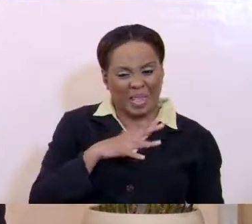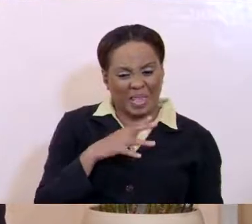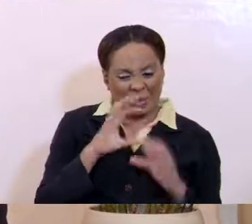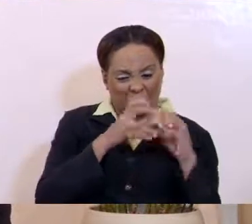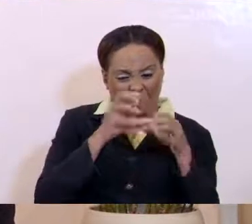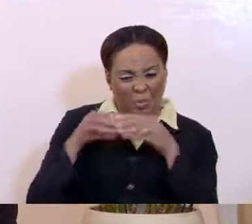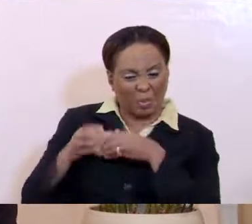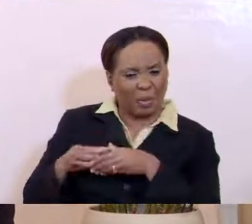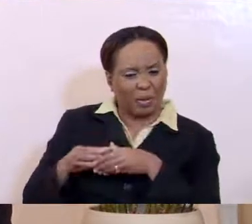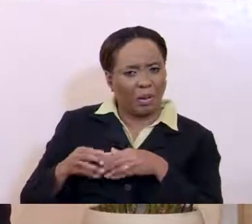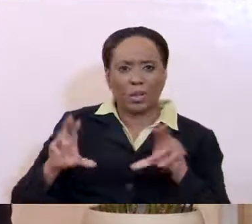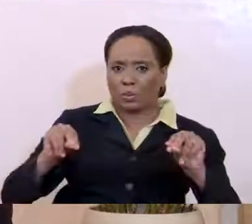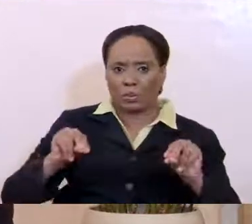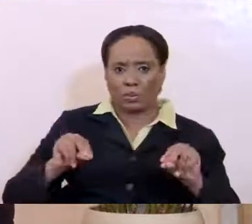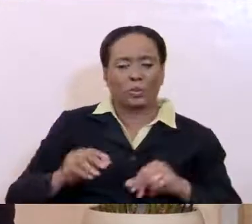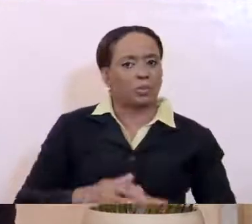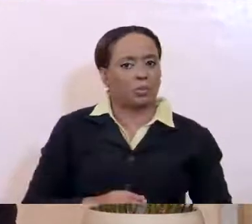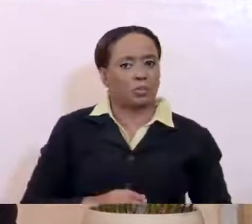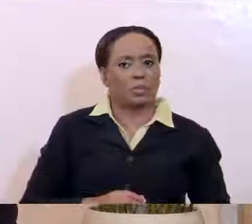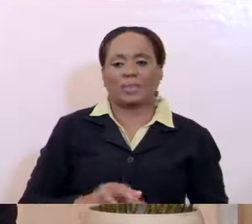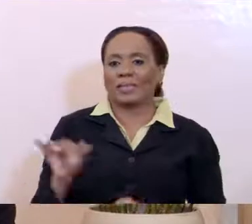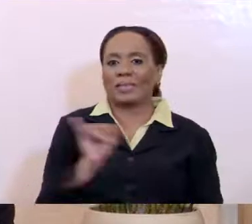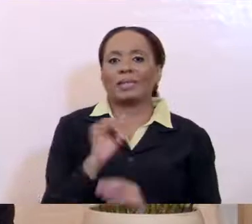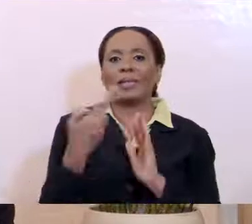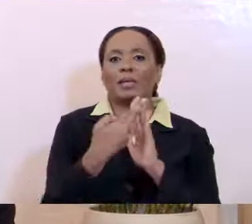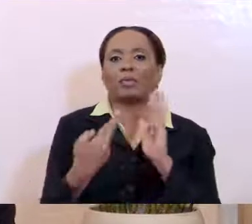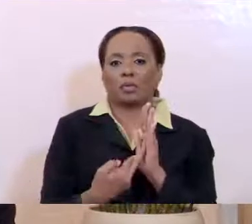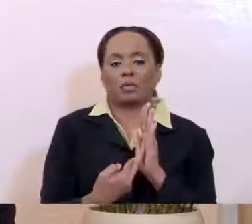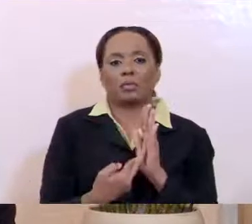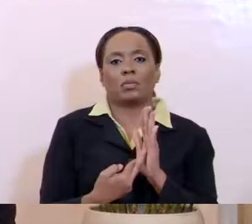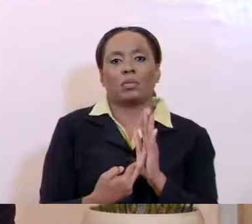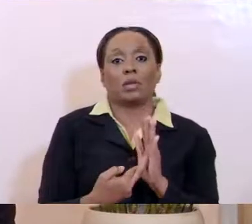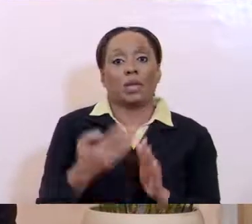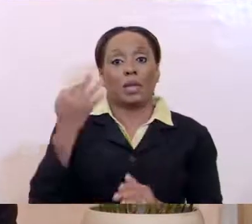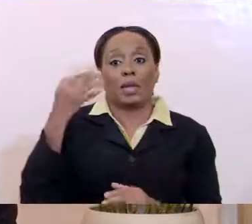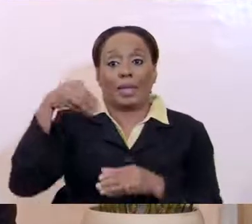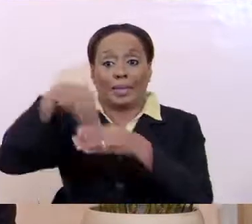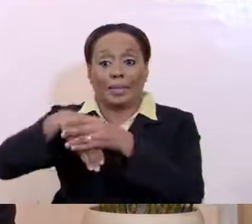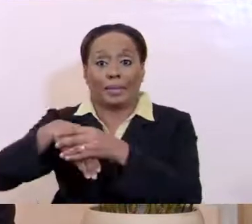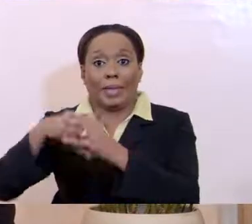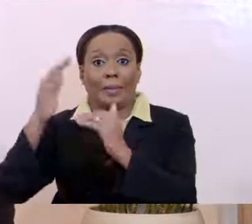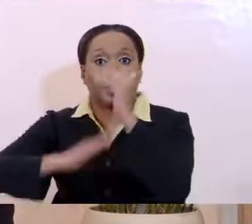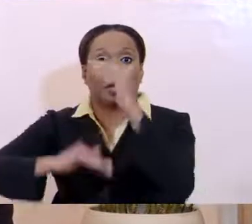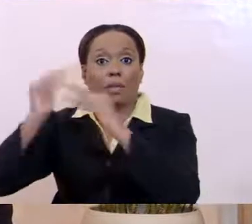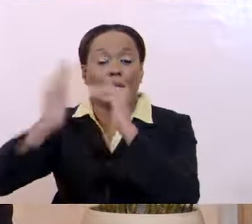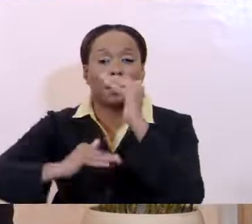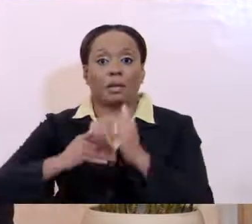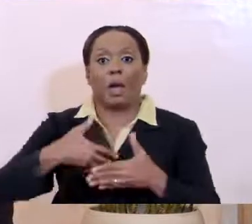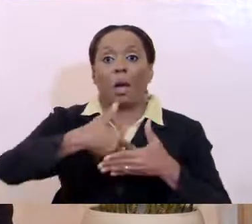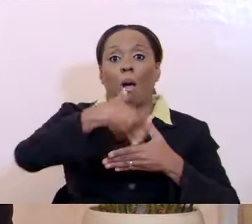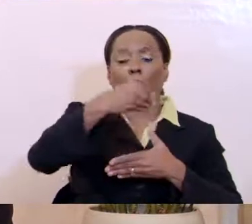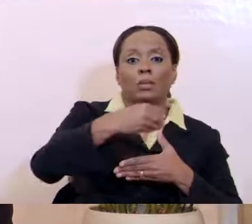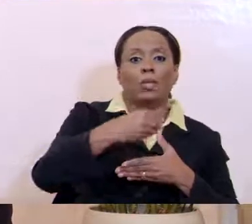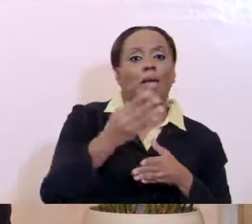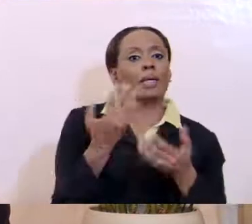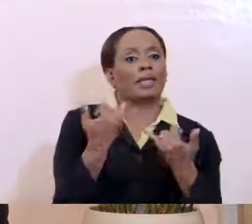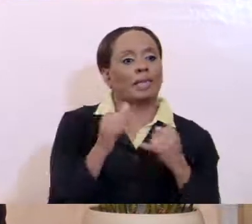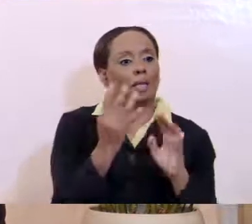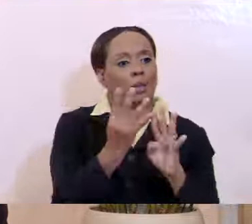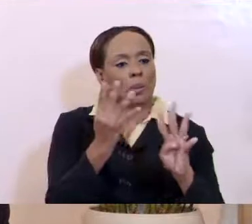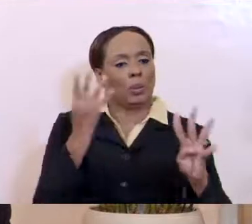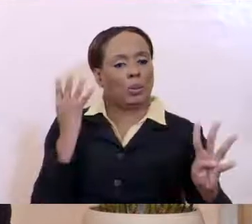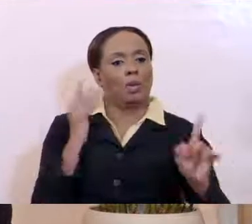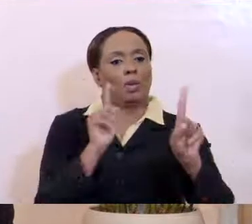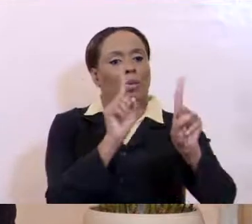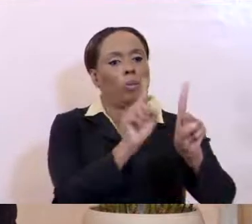bread vans, just like bread depots, will be allowed to operate, but in the event that the individuals are not following